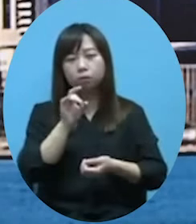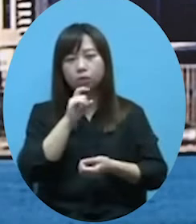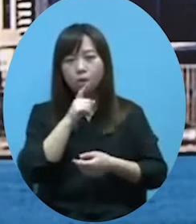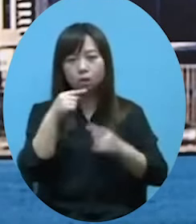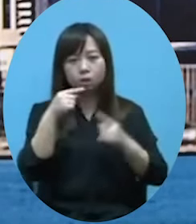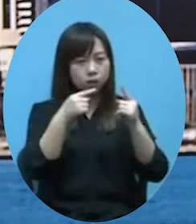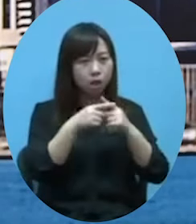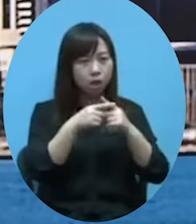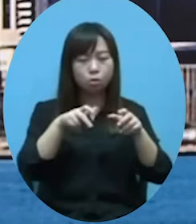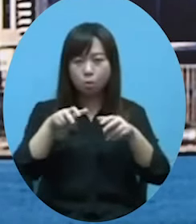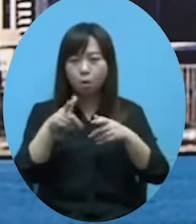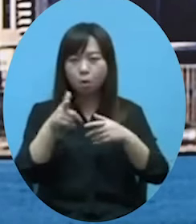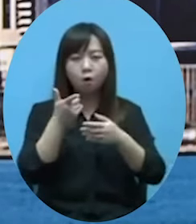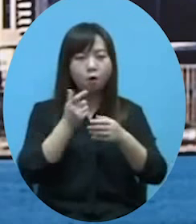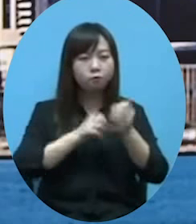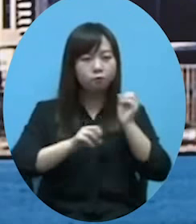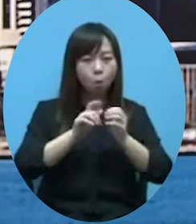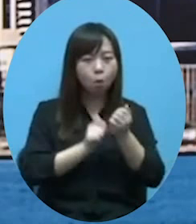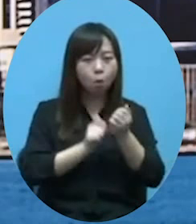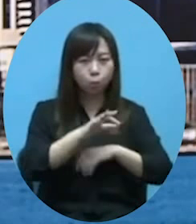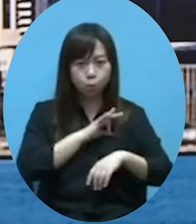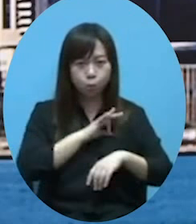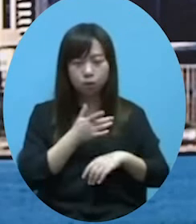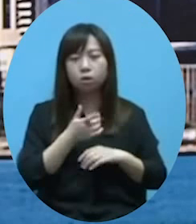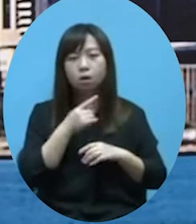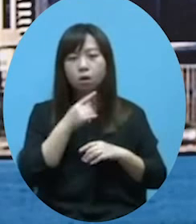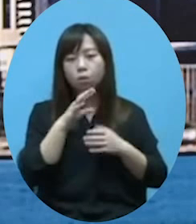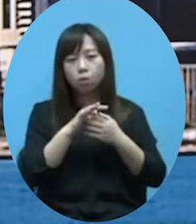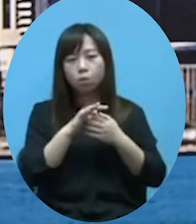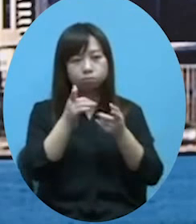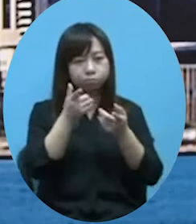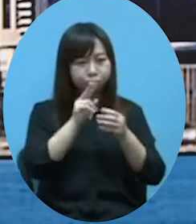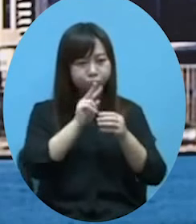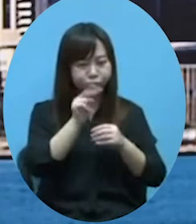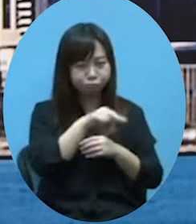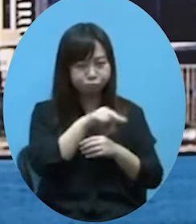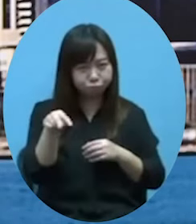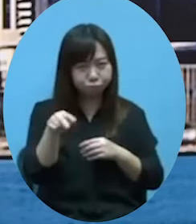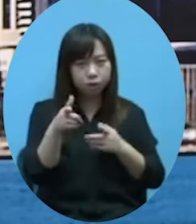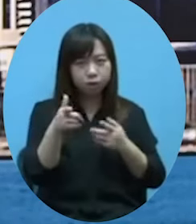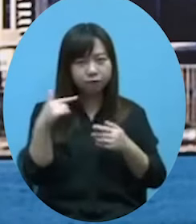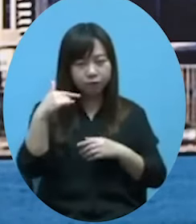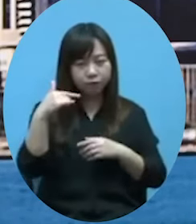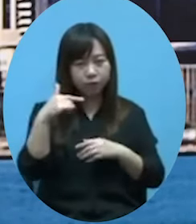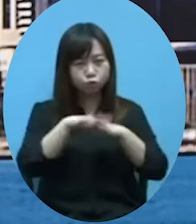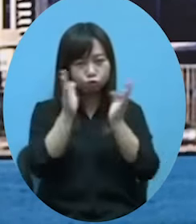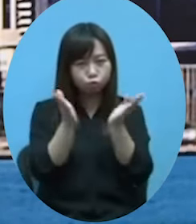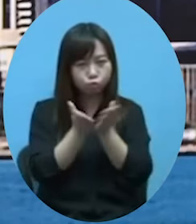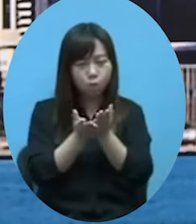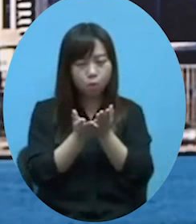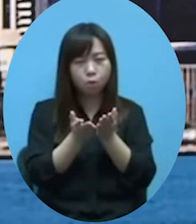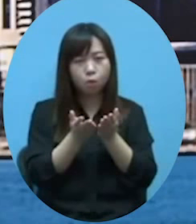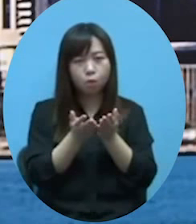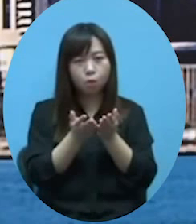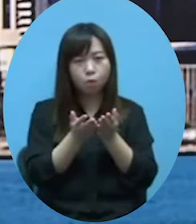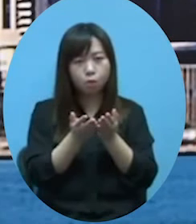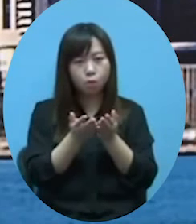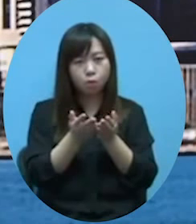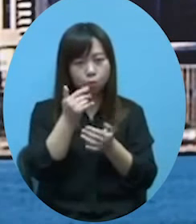casethat's why we will trace all those passengerswe will consider them as the close contactsand also the